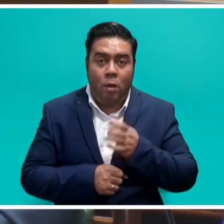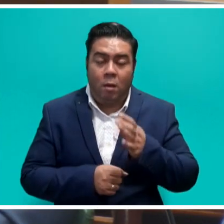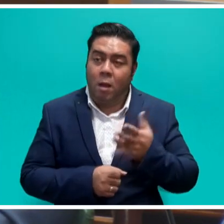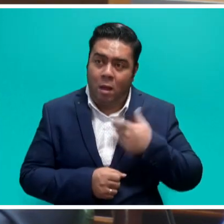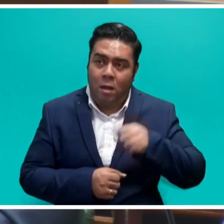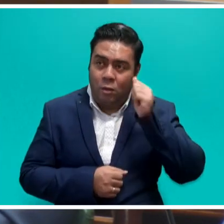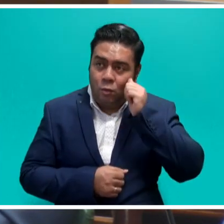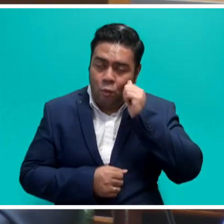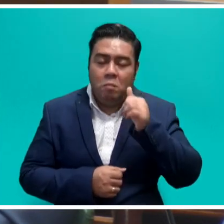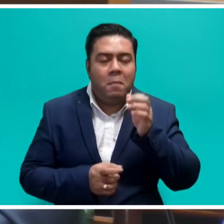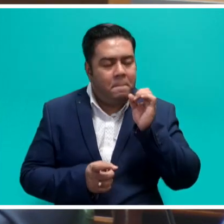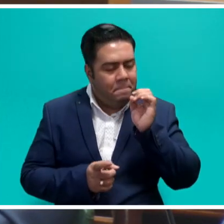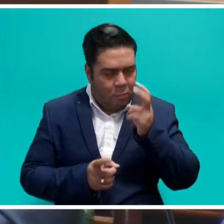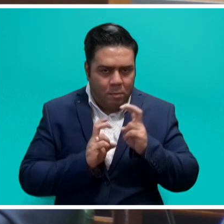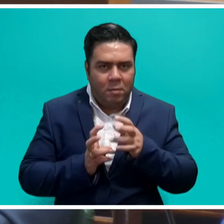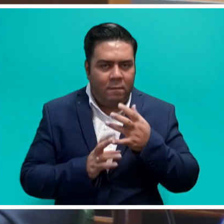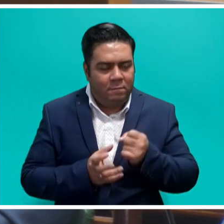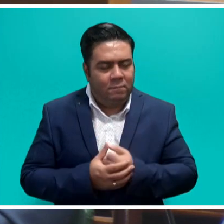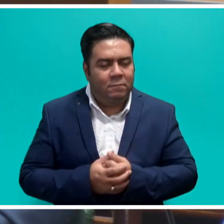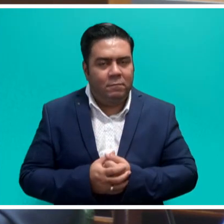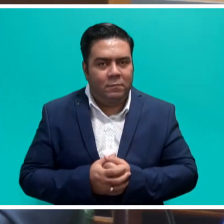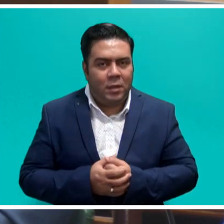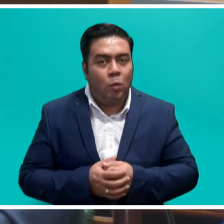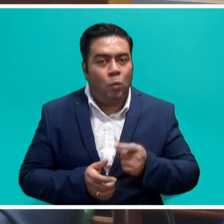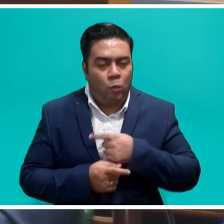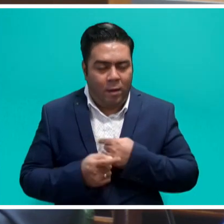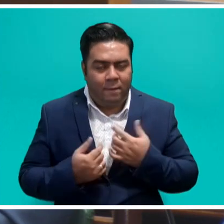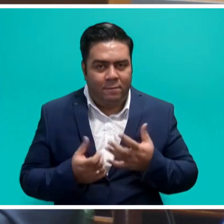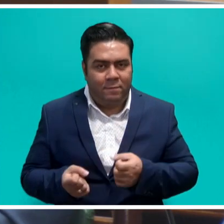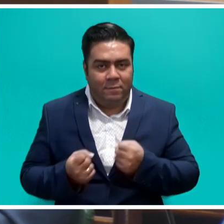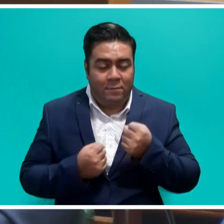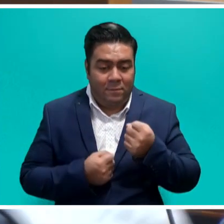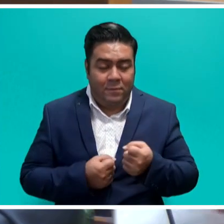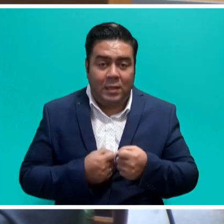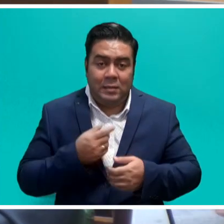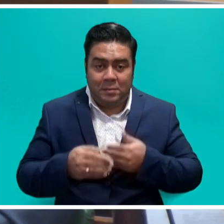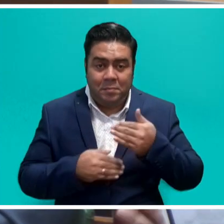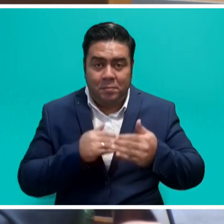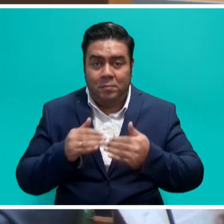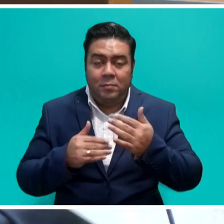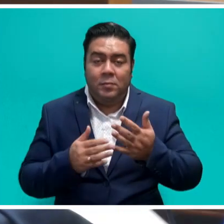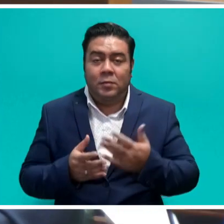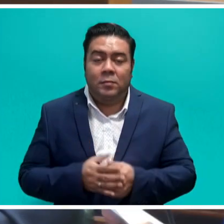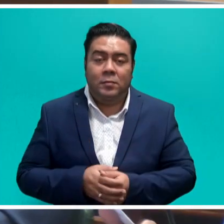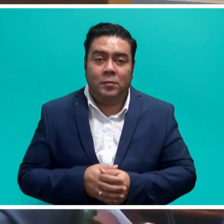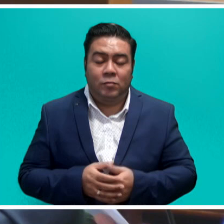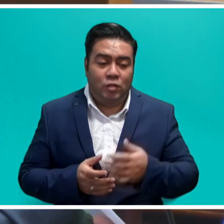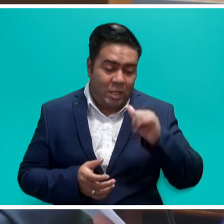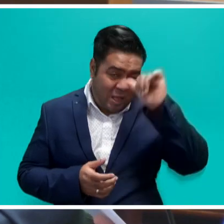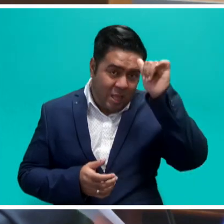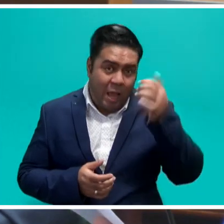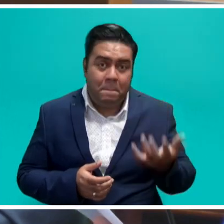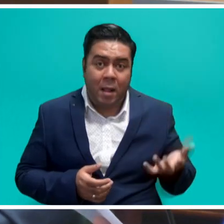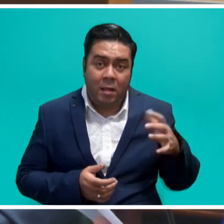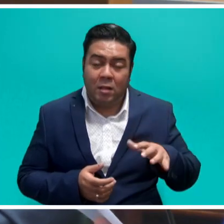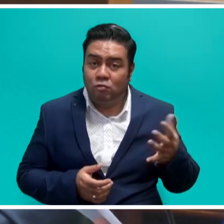these problems firsthand. Mr. Speaker, we have taken proactive steps to engage with India and Bangladesh to address these